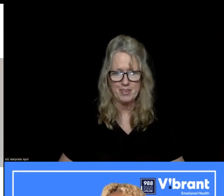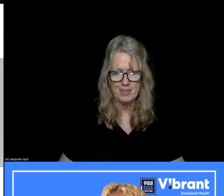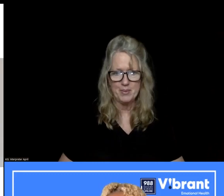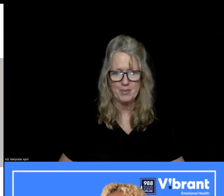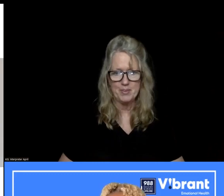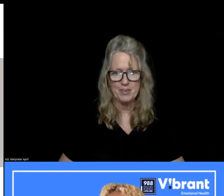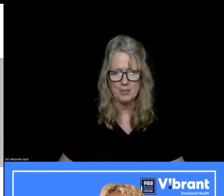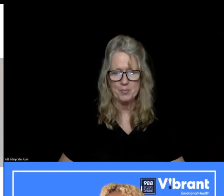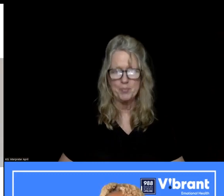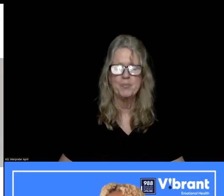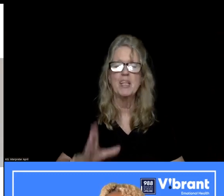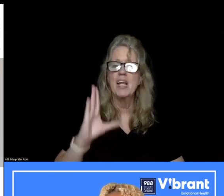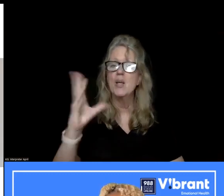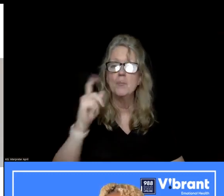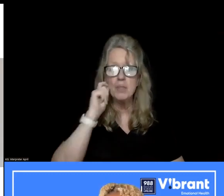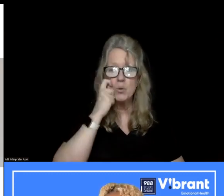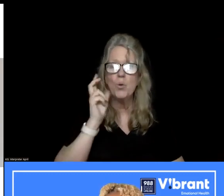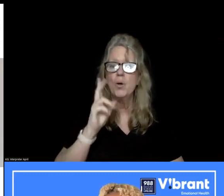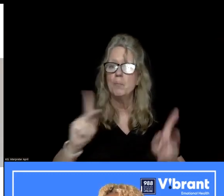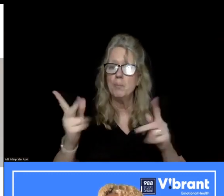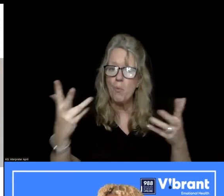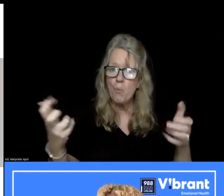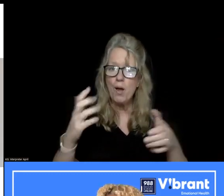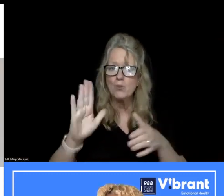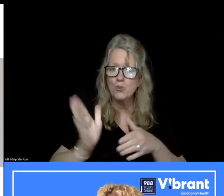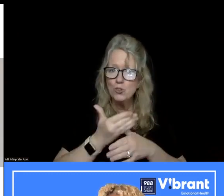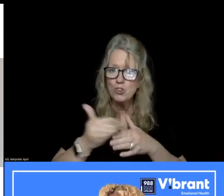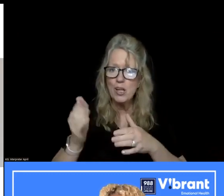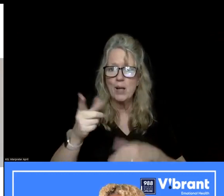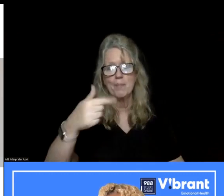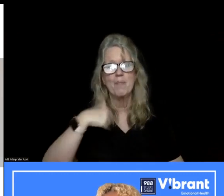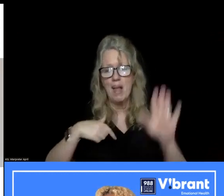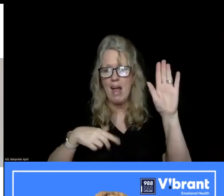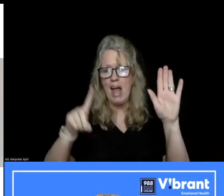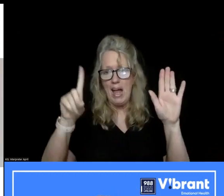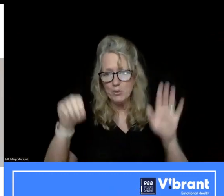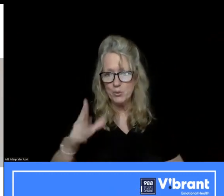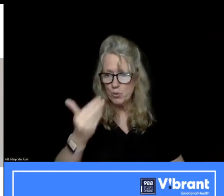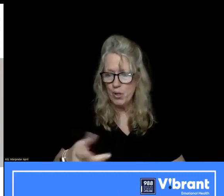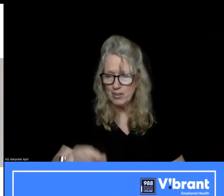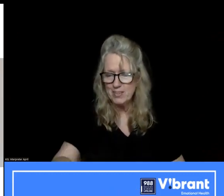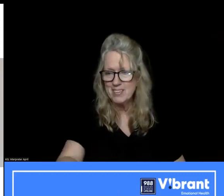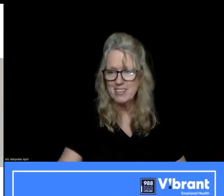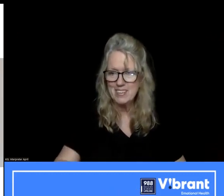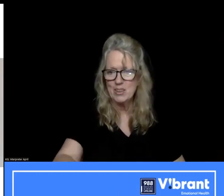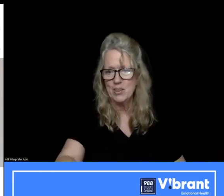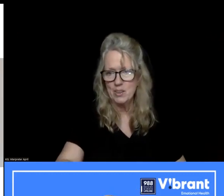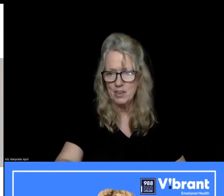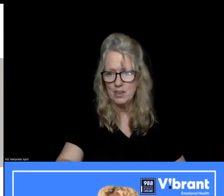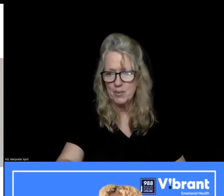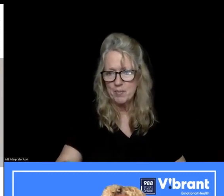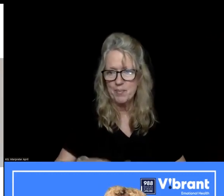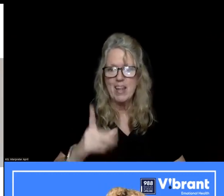if folks have any experience they want to share, let me see here. I do. Yes, please go ahead, Stephanie.